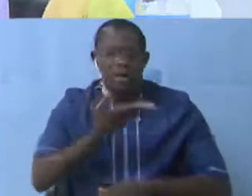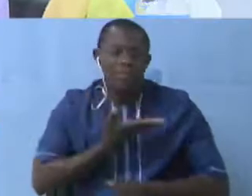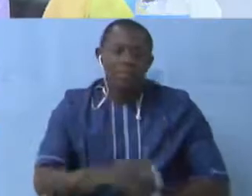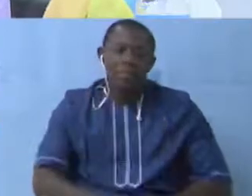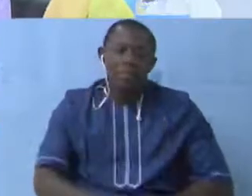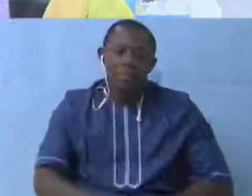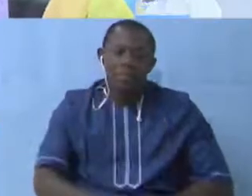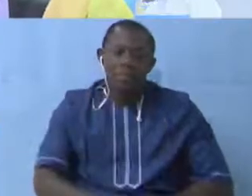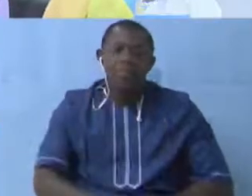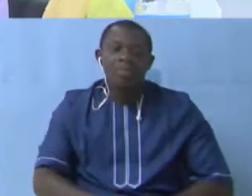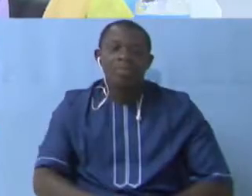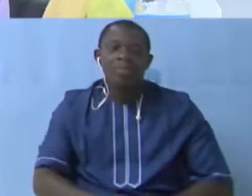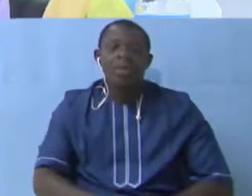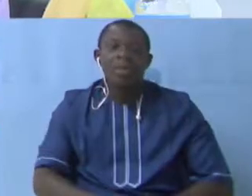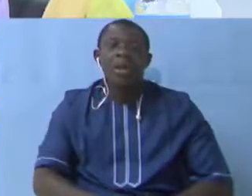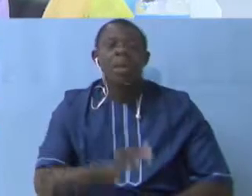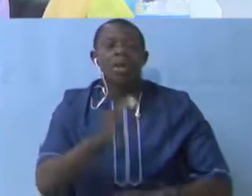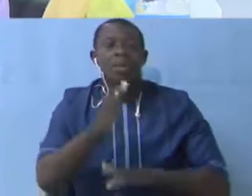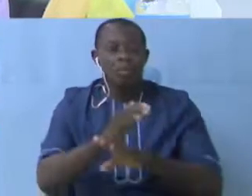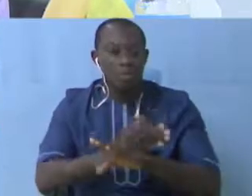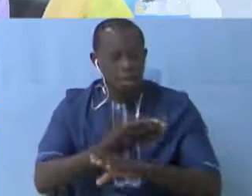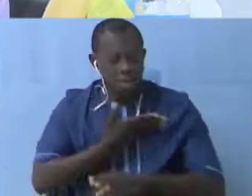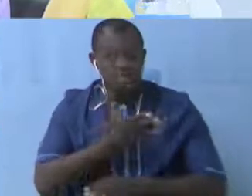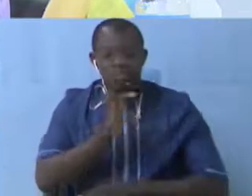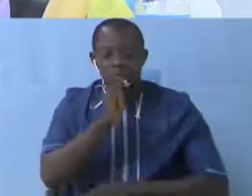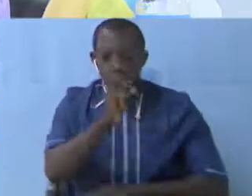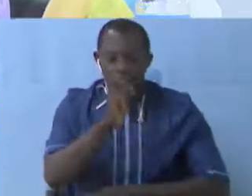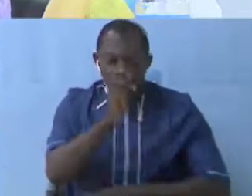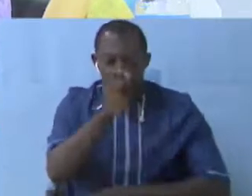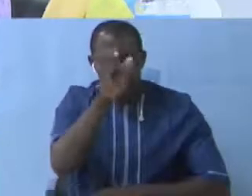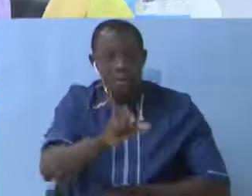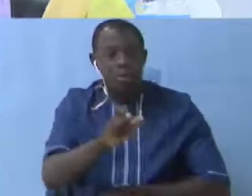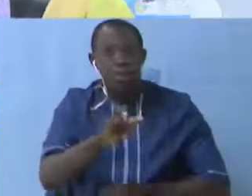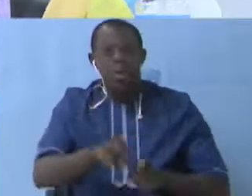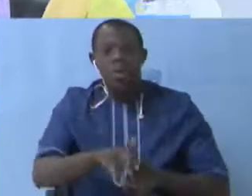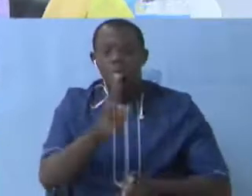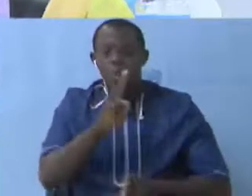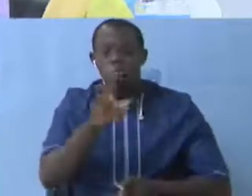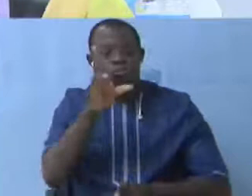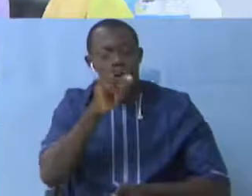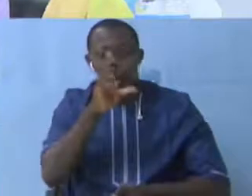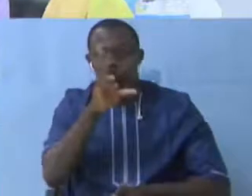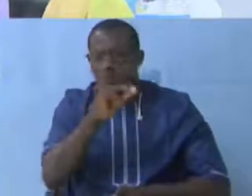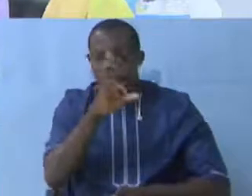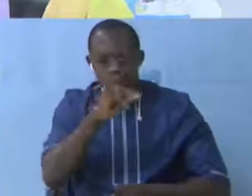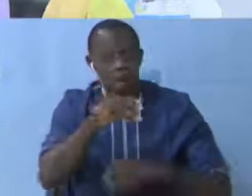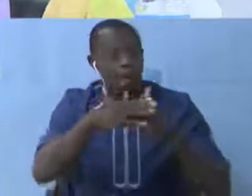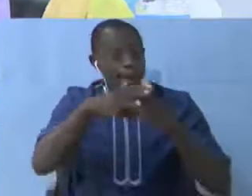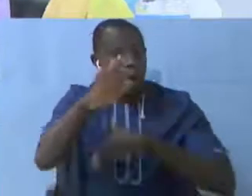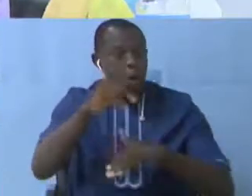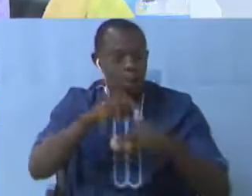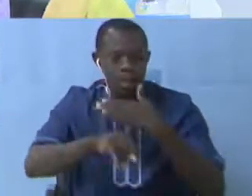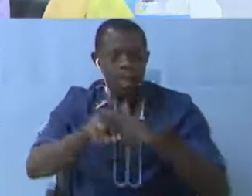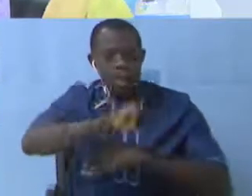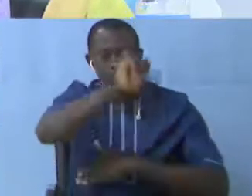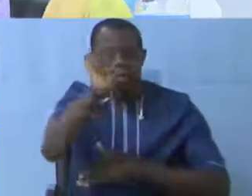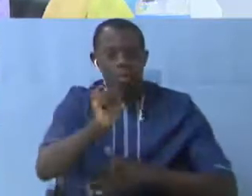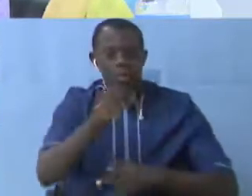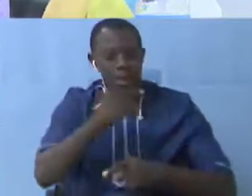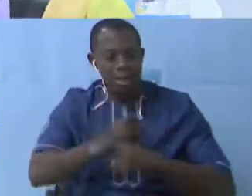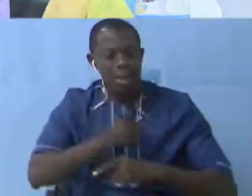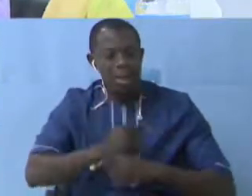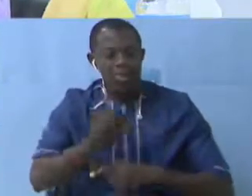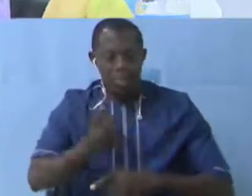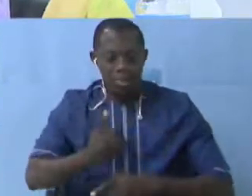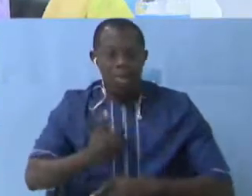Well, there was a precedent, a journalist who was very vocal in the diaspora. ndax amoon na benn journaliste boo xam ne ni nag mu